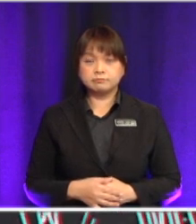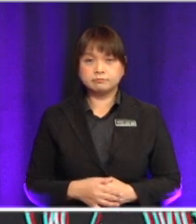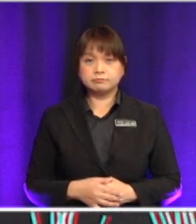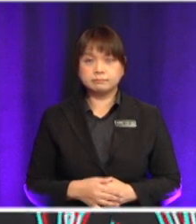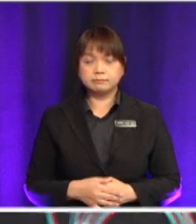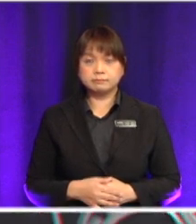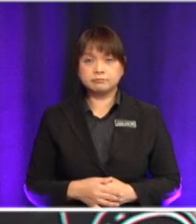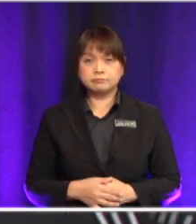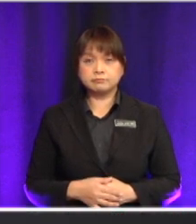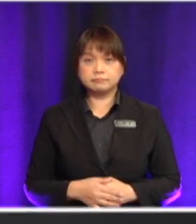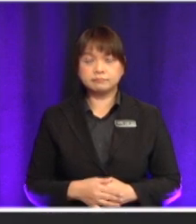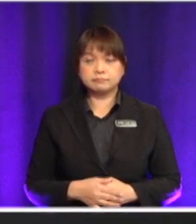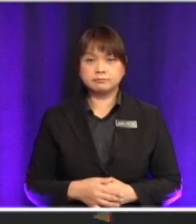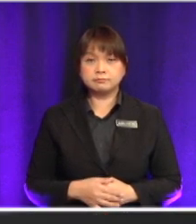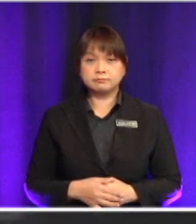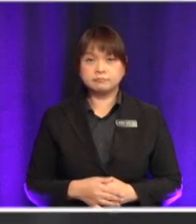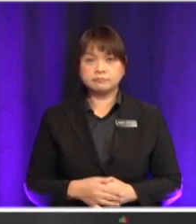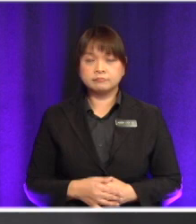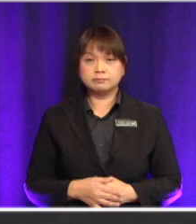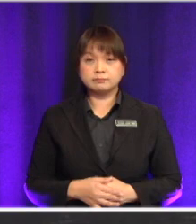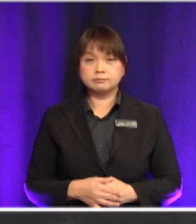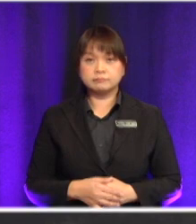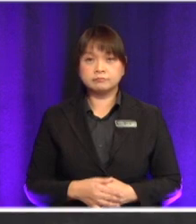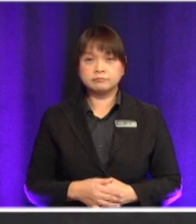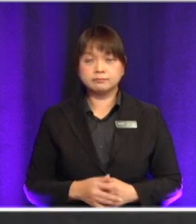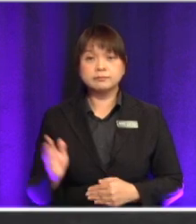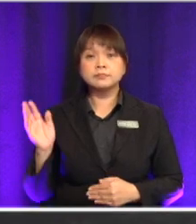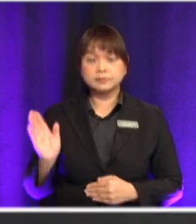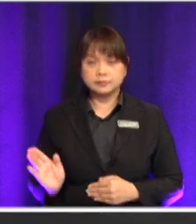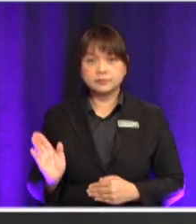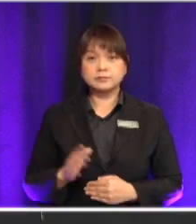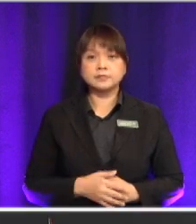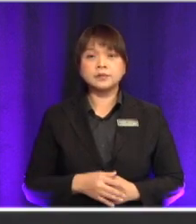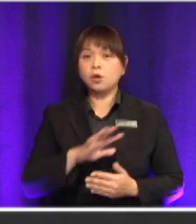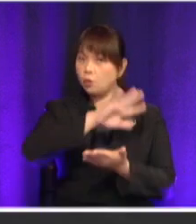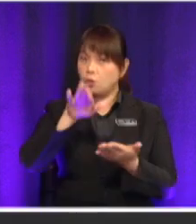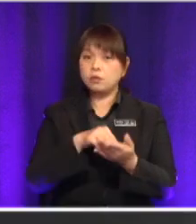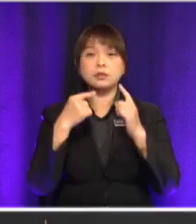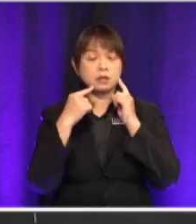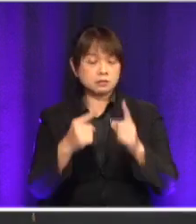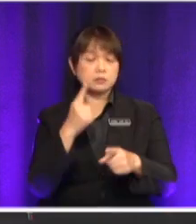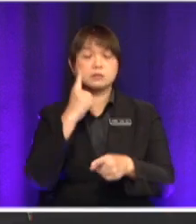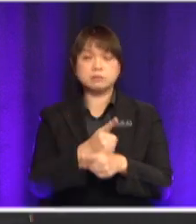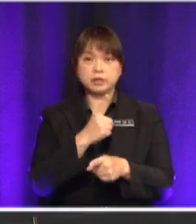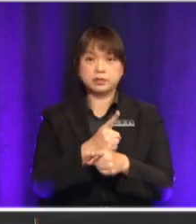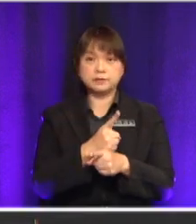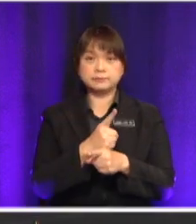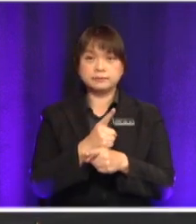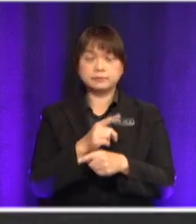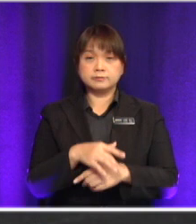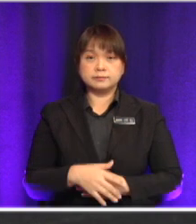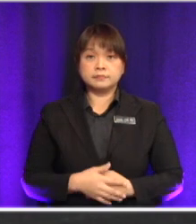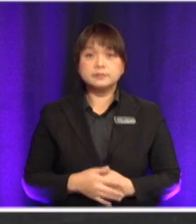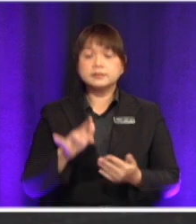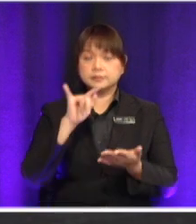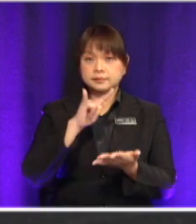Yes. Number 3? Yes, you got true also. Yep, they are all correct. They managed to get it right. So that's the technique